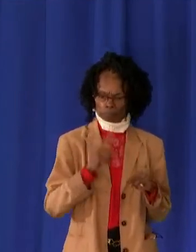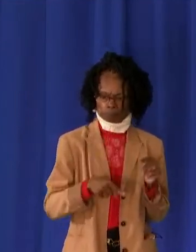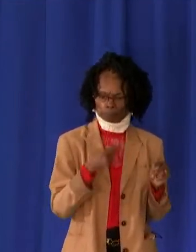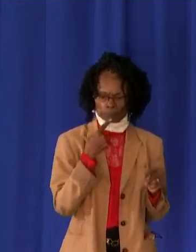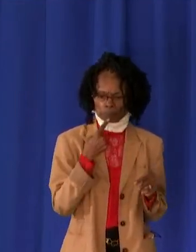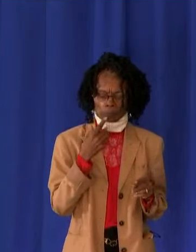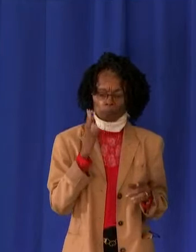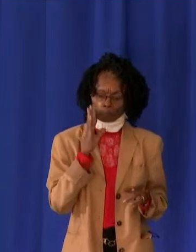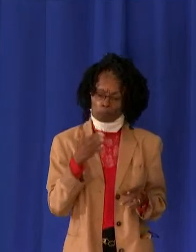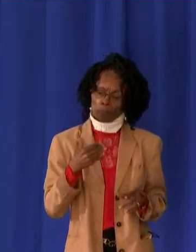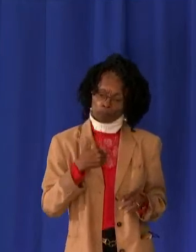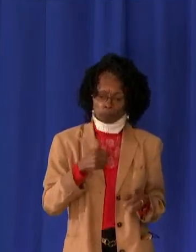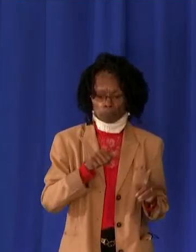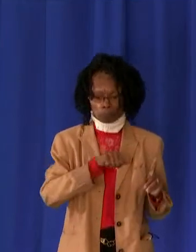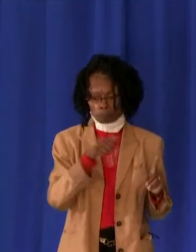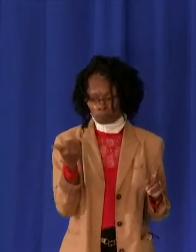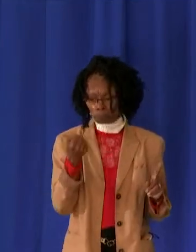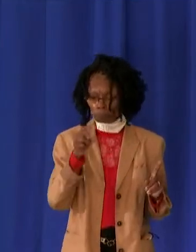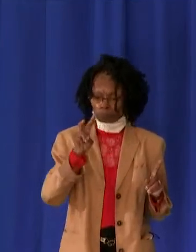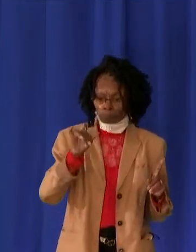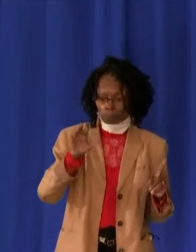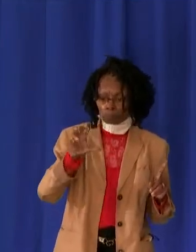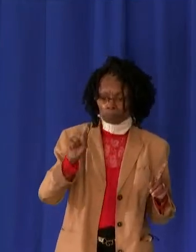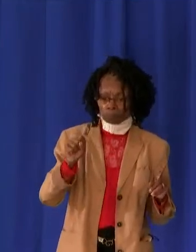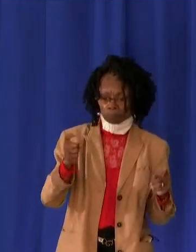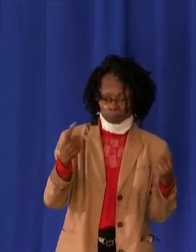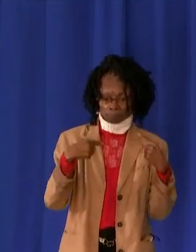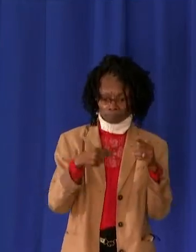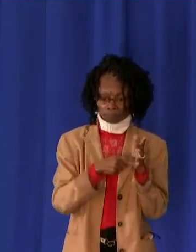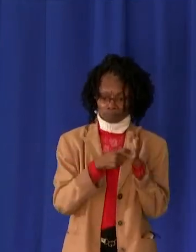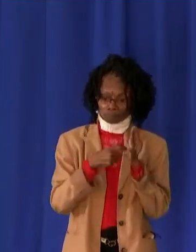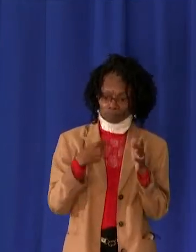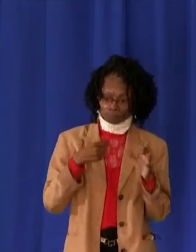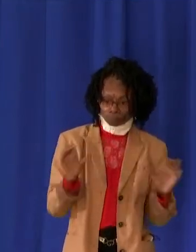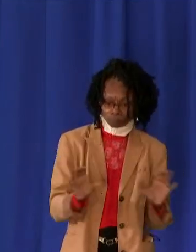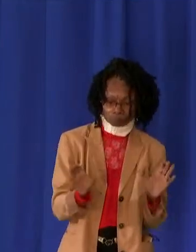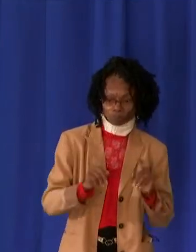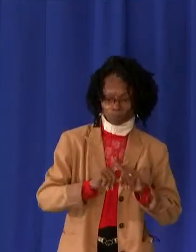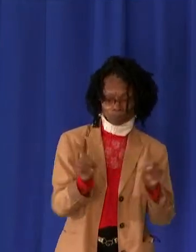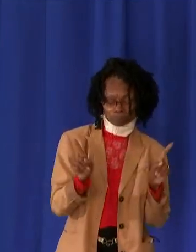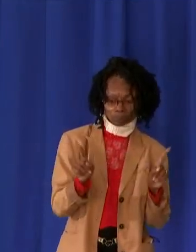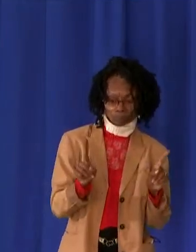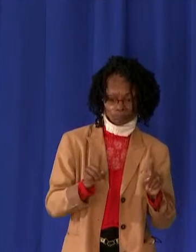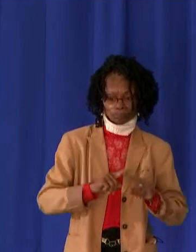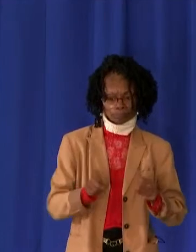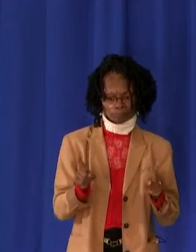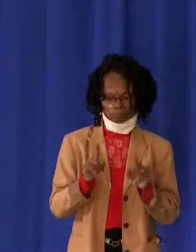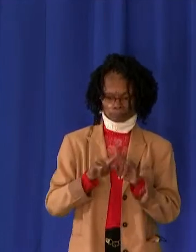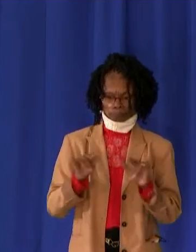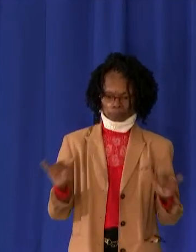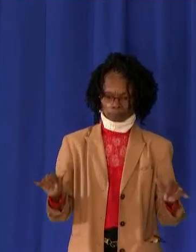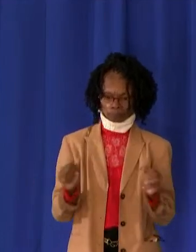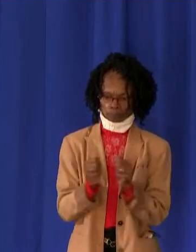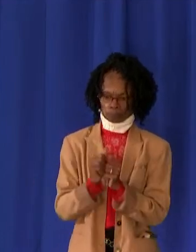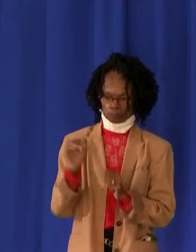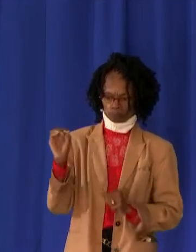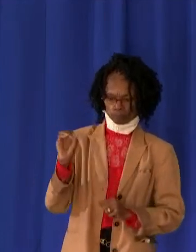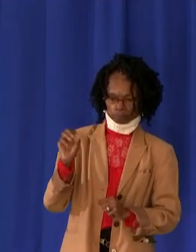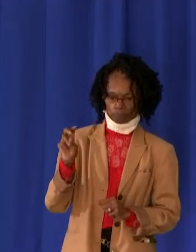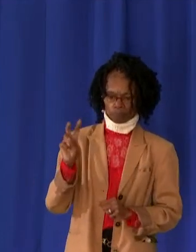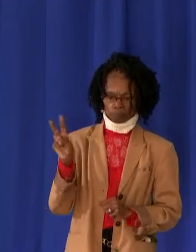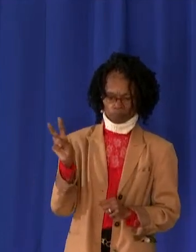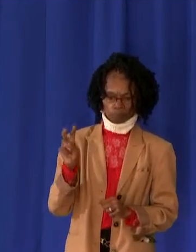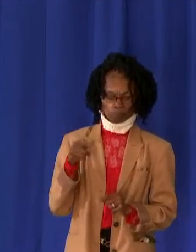be other variants that would require us to do something different. So just like when Omicron